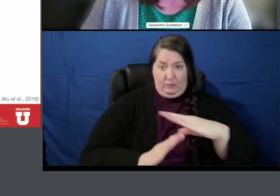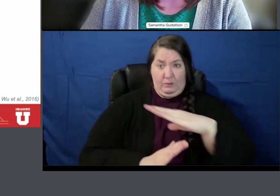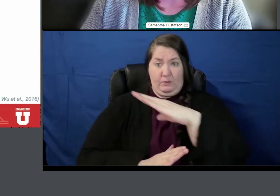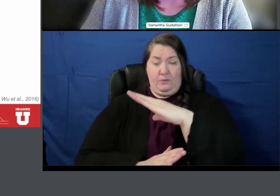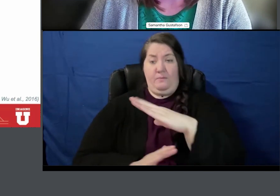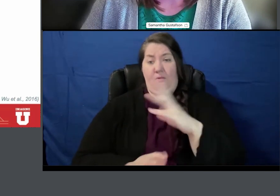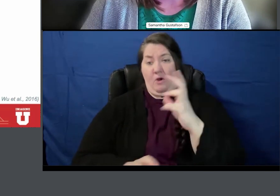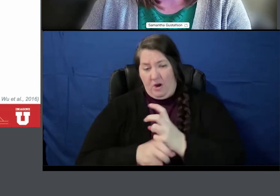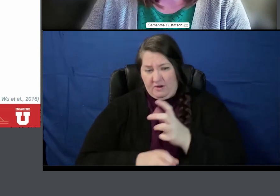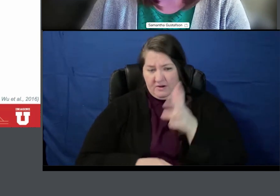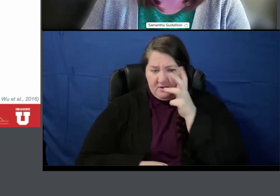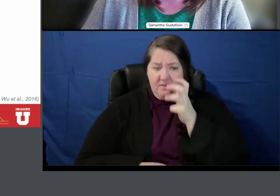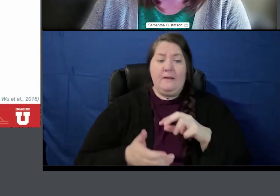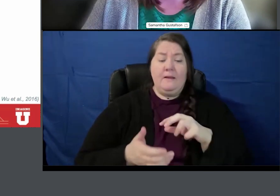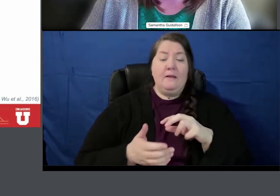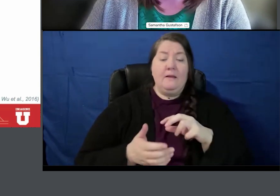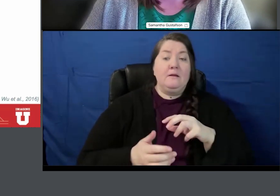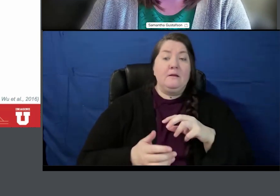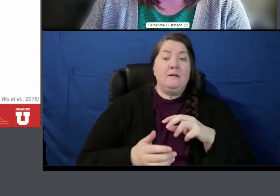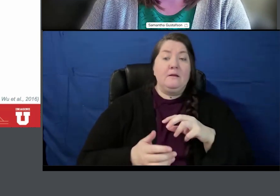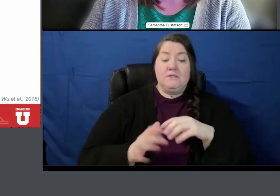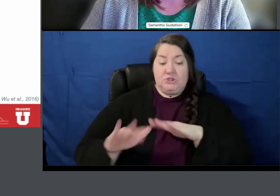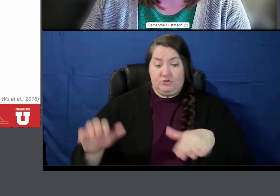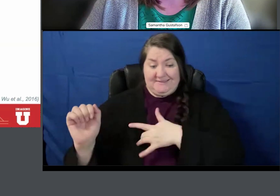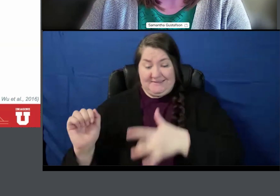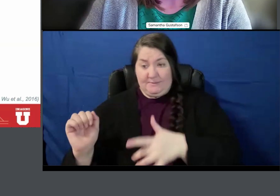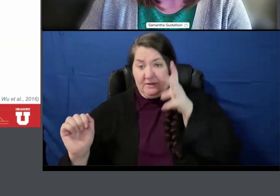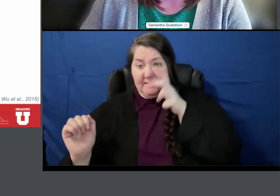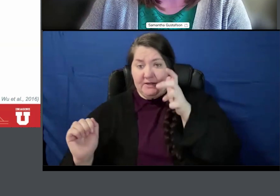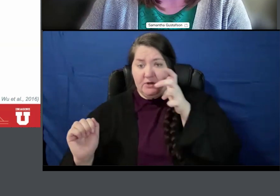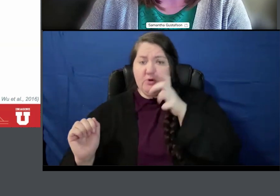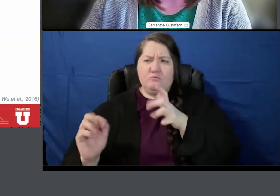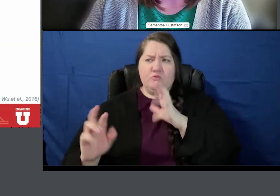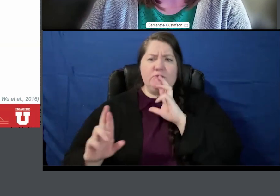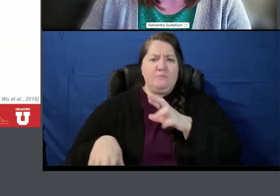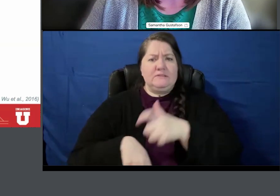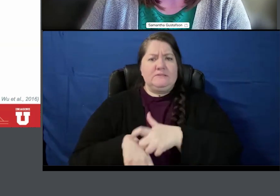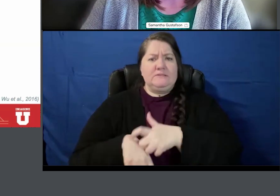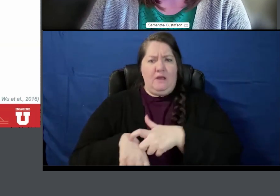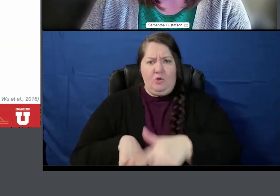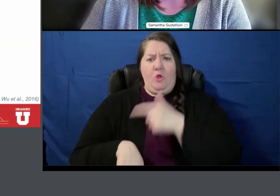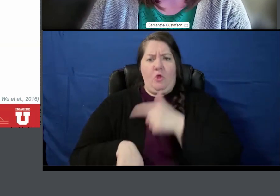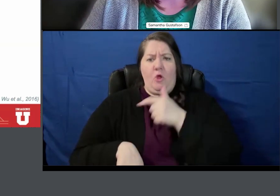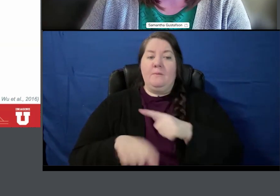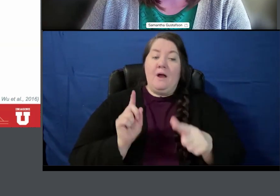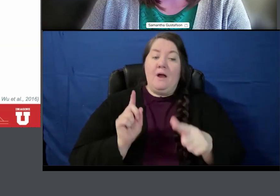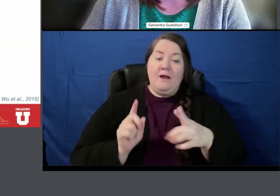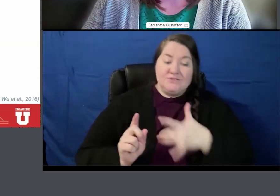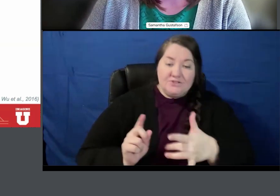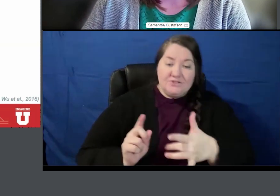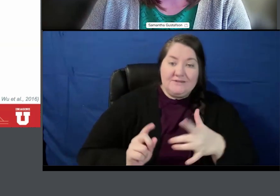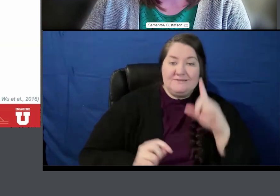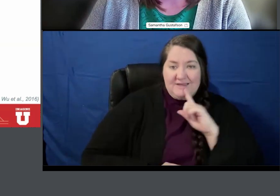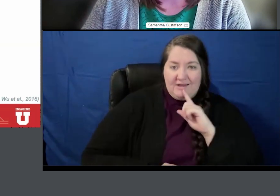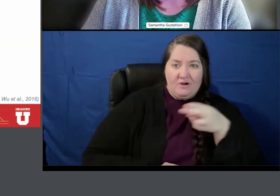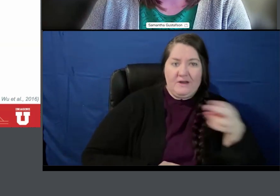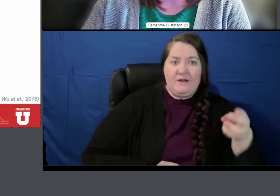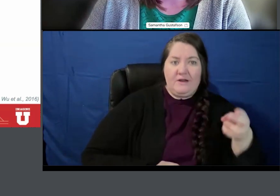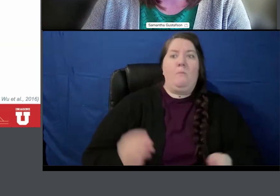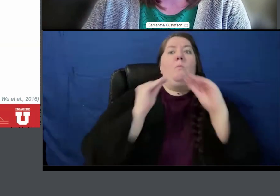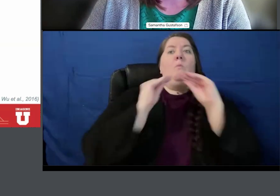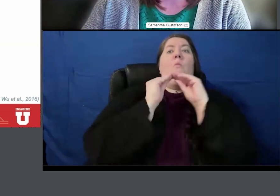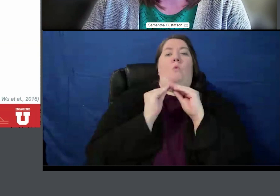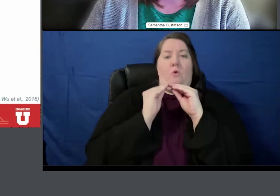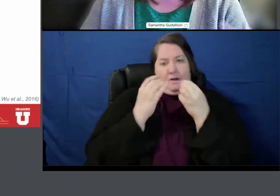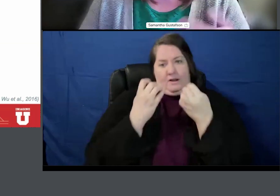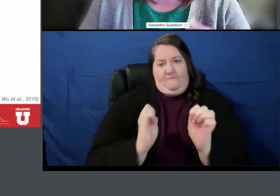elongated response times, even in the children who have typical hearing. But you can see in general, our children who are deaf or hard of hearing have